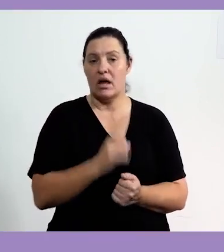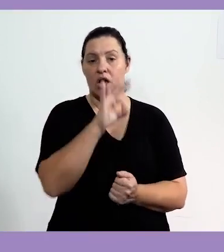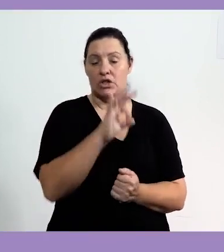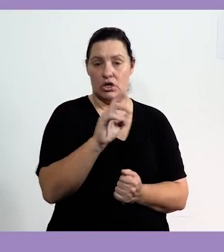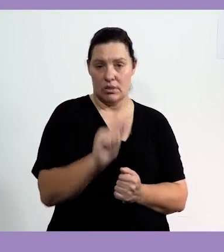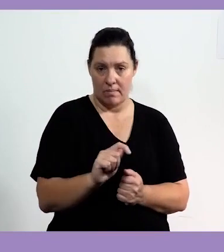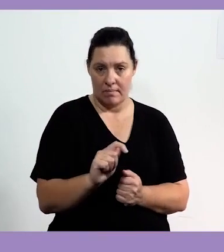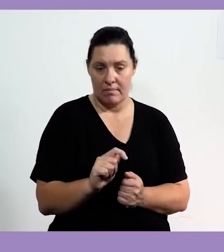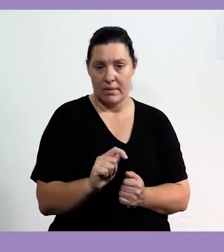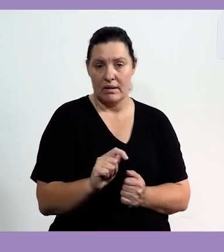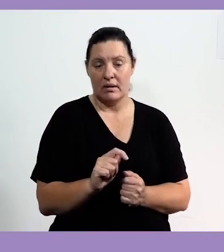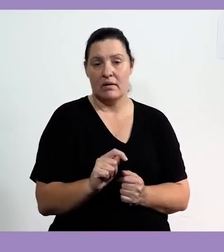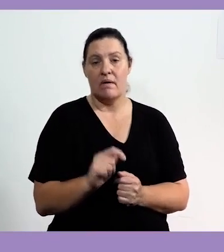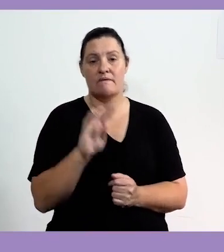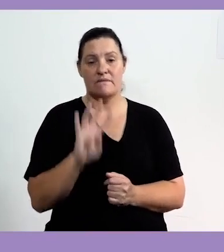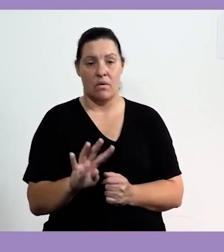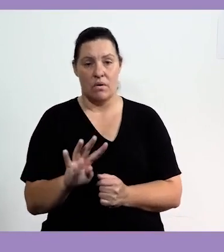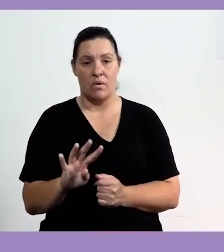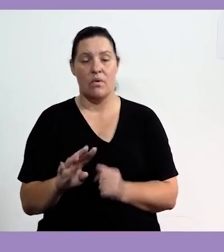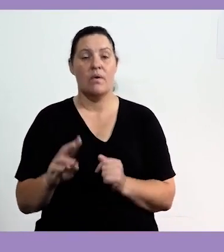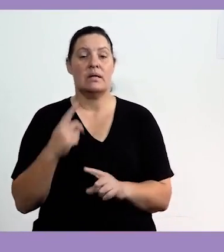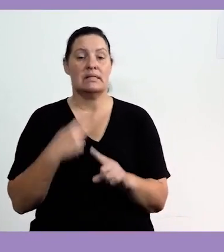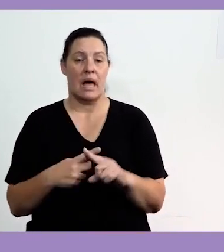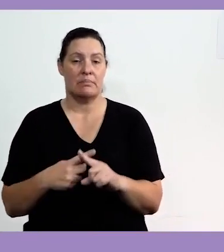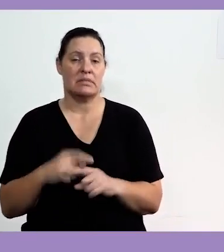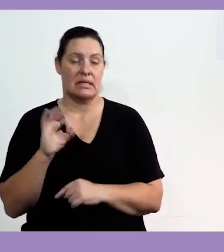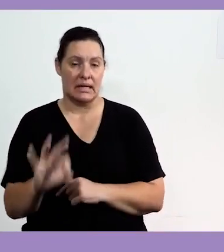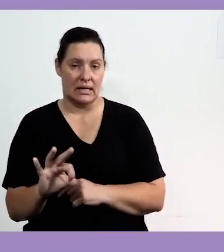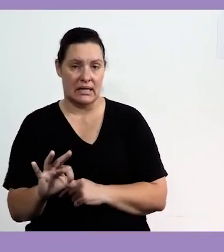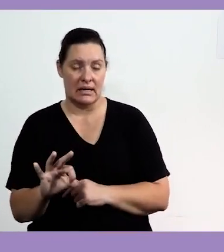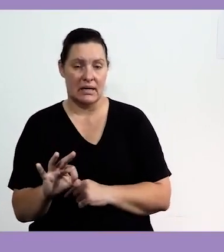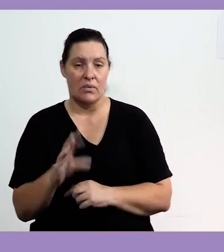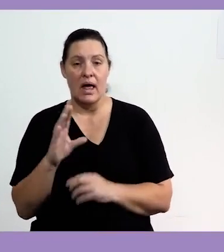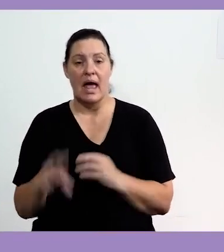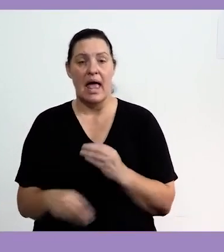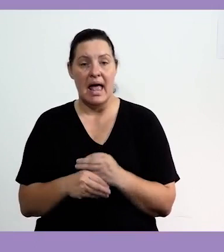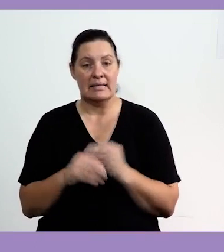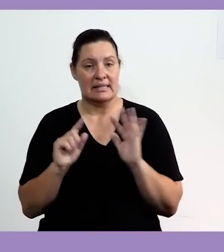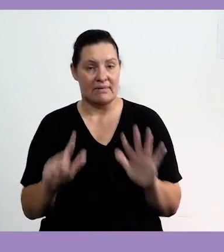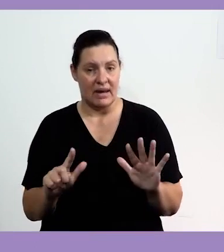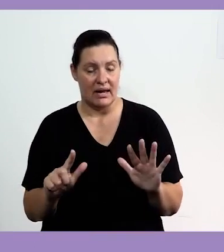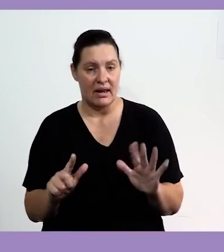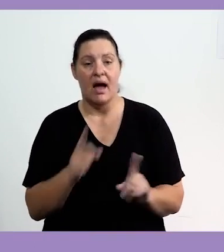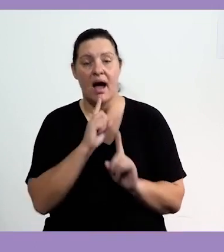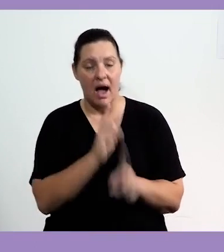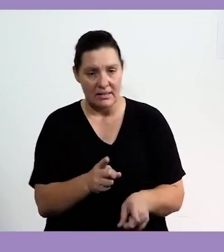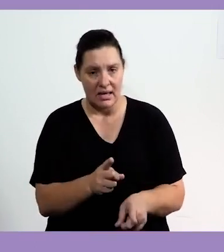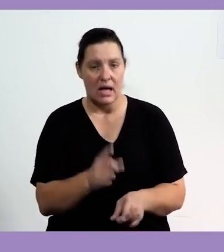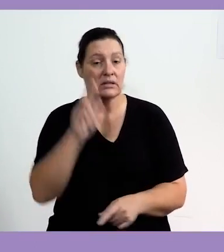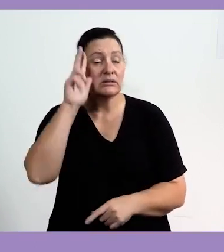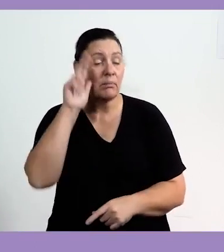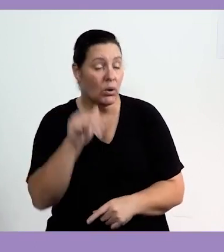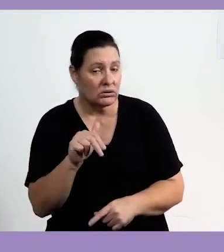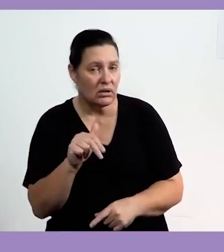I'm going to say my third term is going to be 4 multiplied by 3. When I add 7, the answer